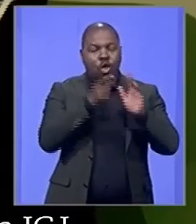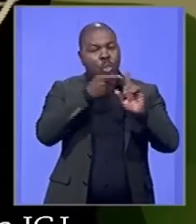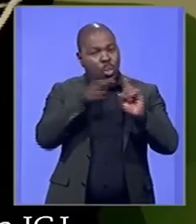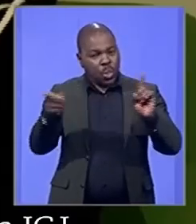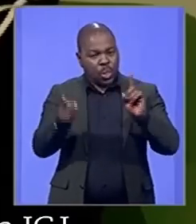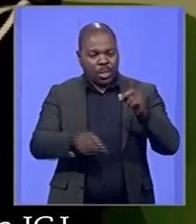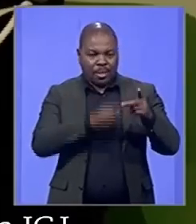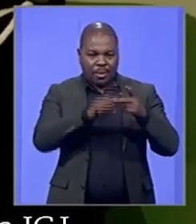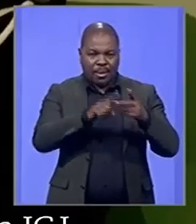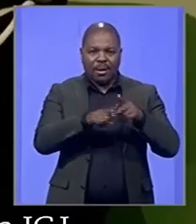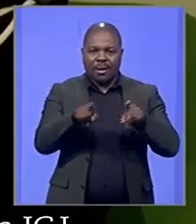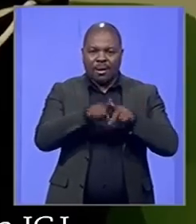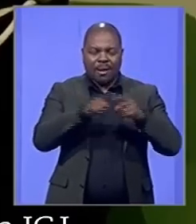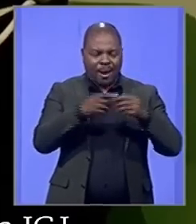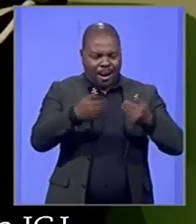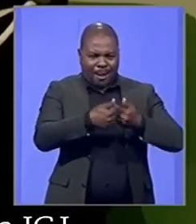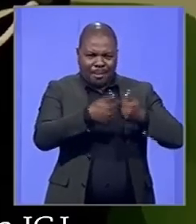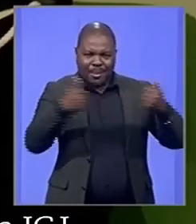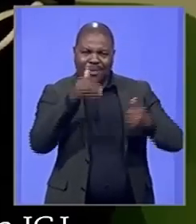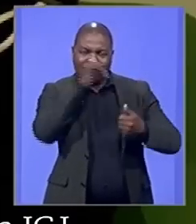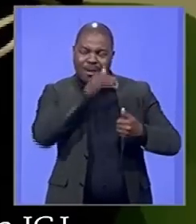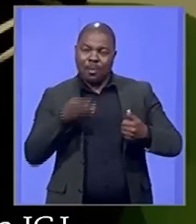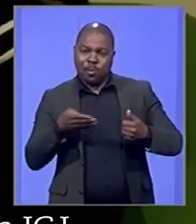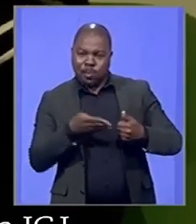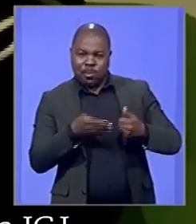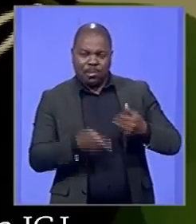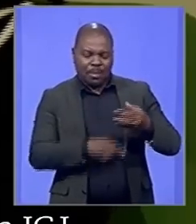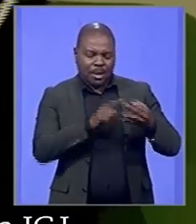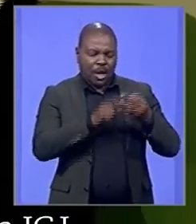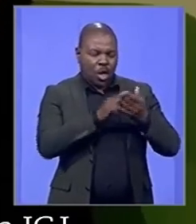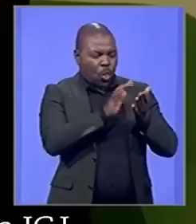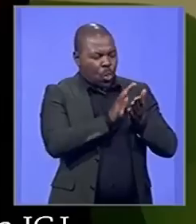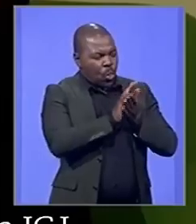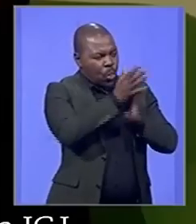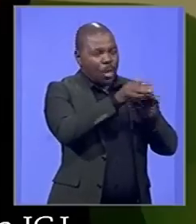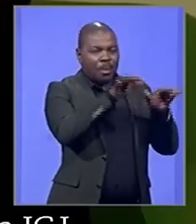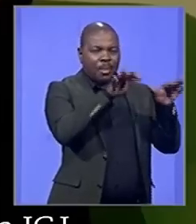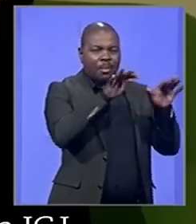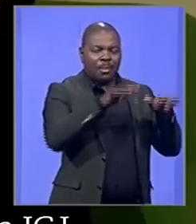of the crime of apartheid, a crime against humanity,